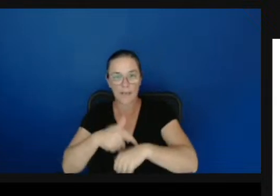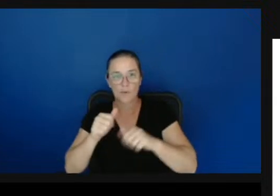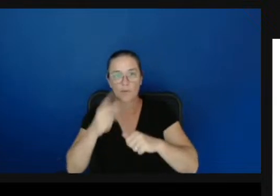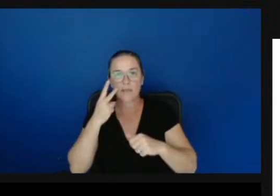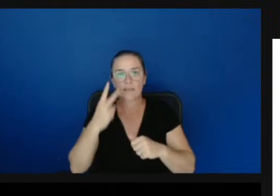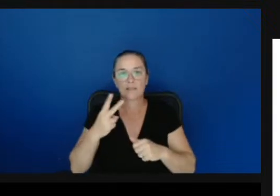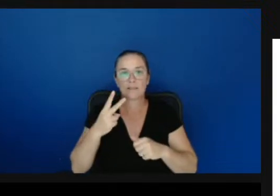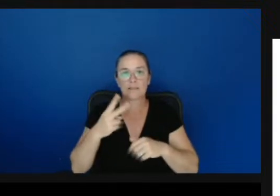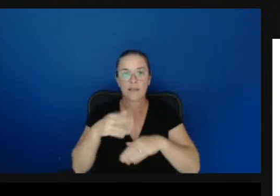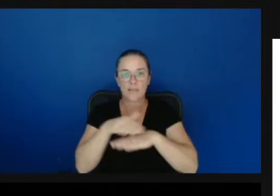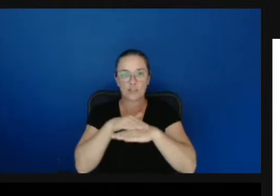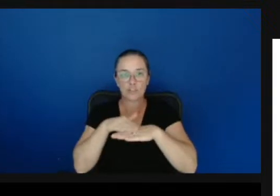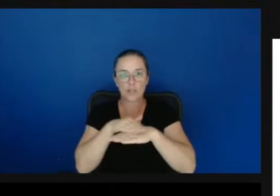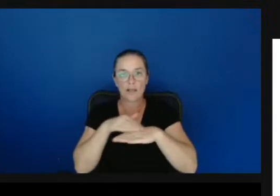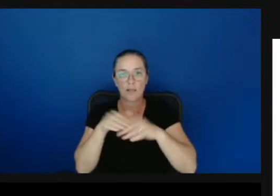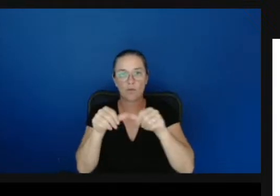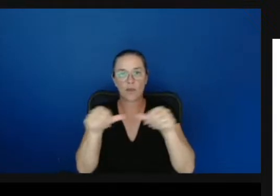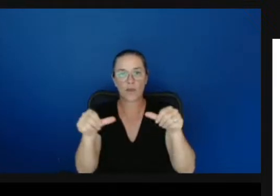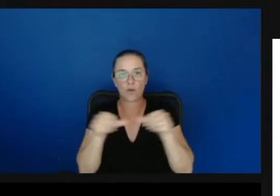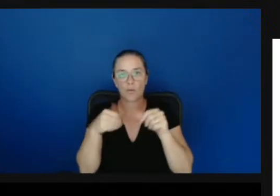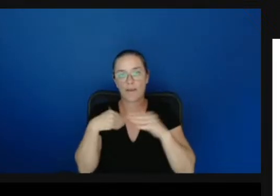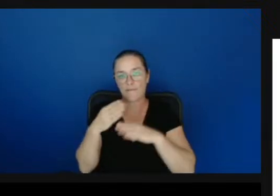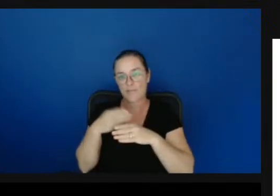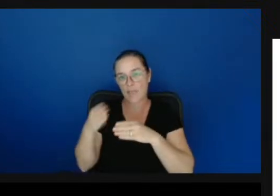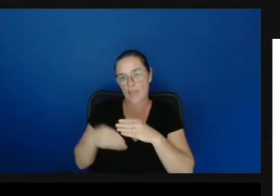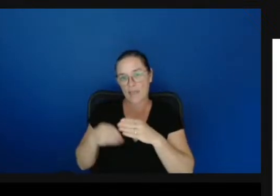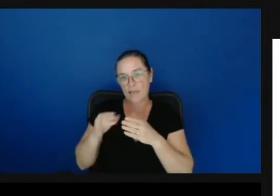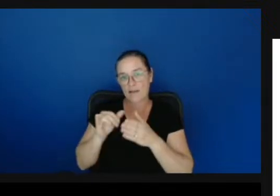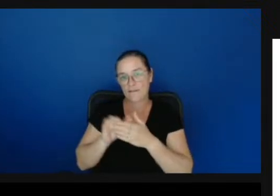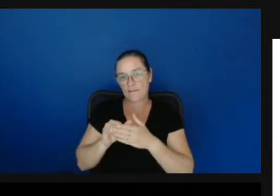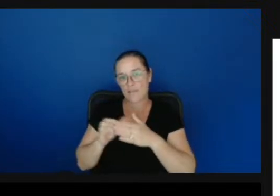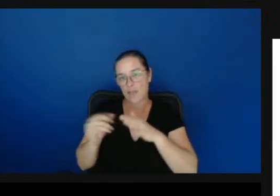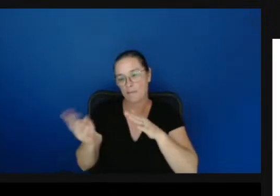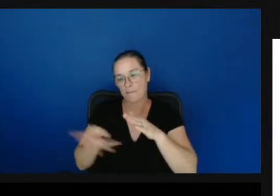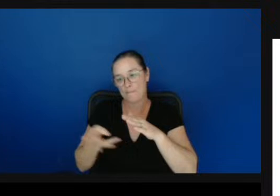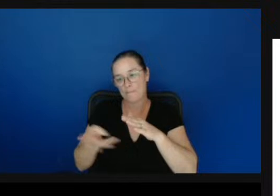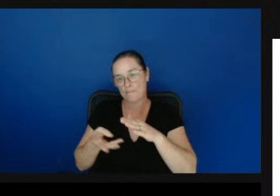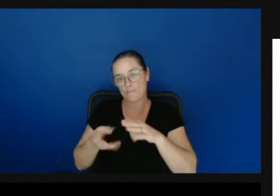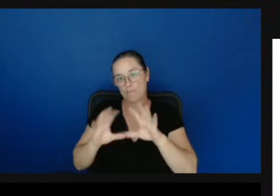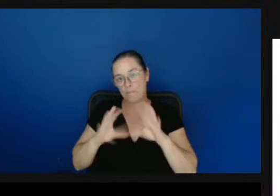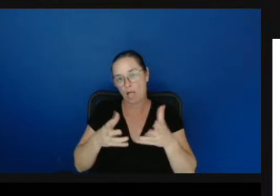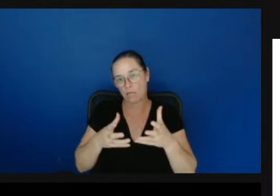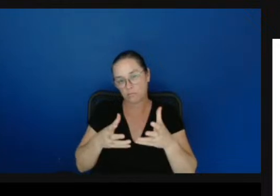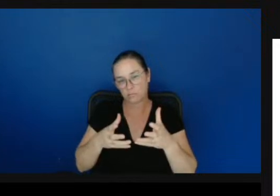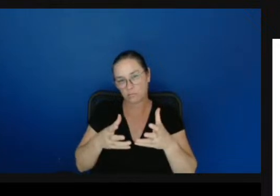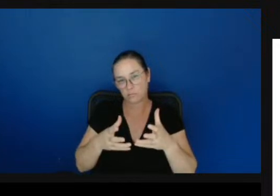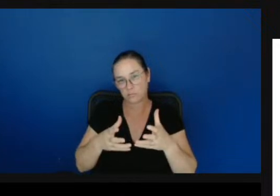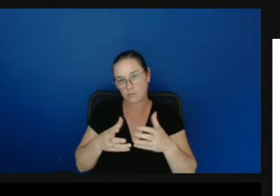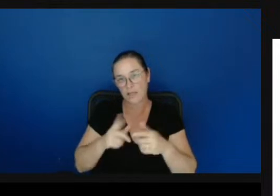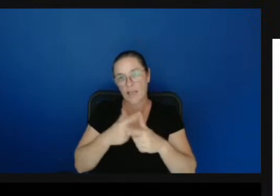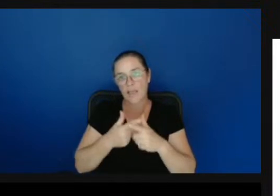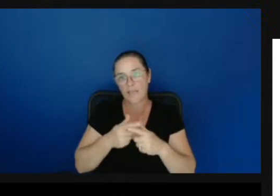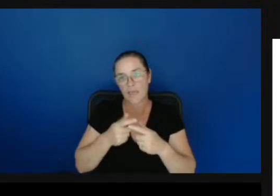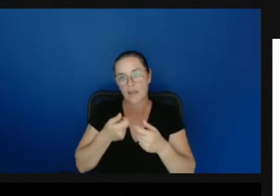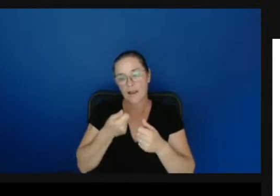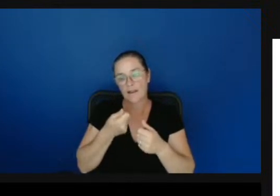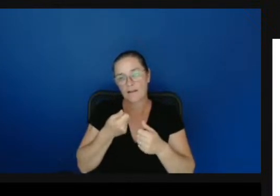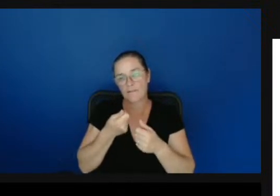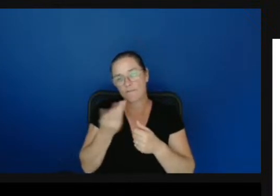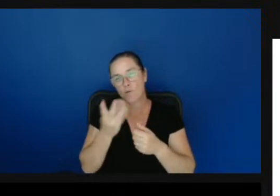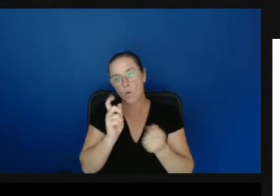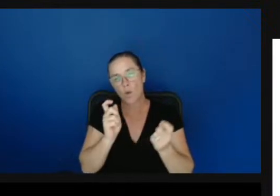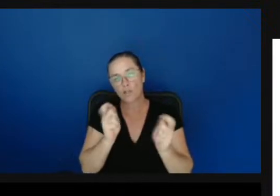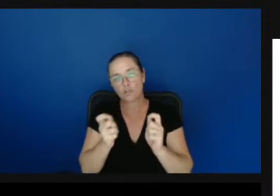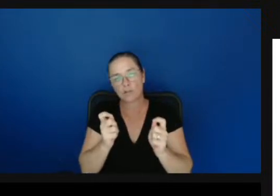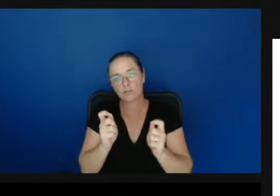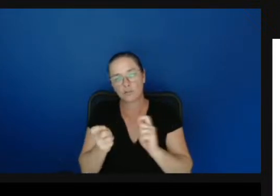zone, there is the end of that intrusionary pulse. You can see the couple of little adjustment